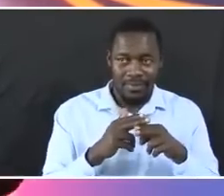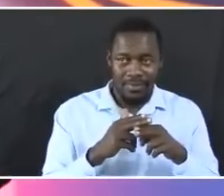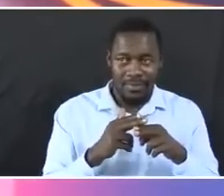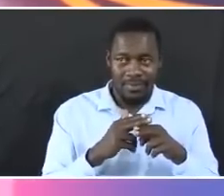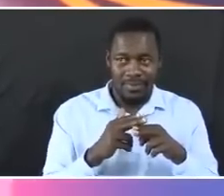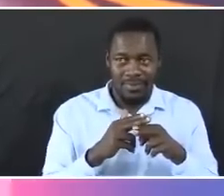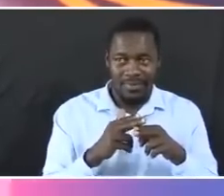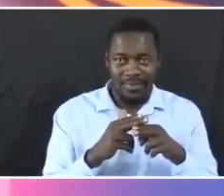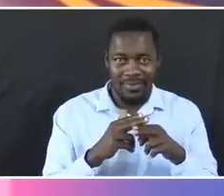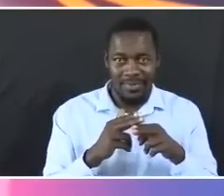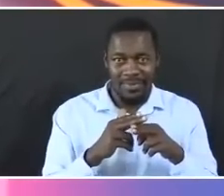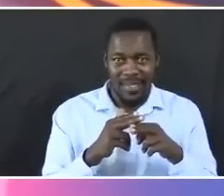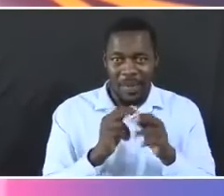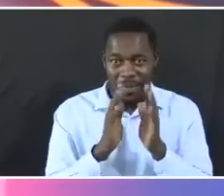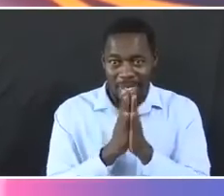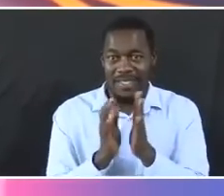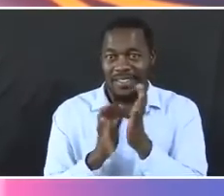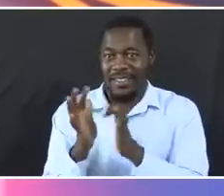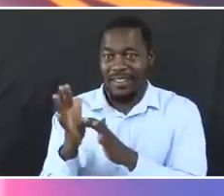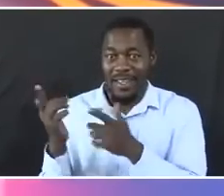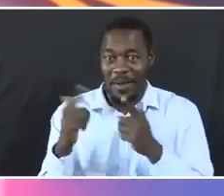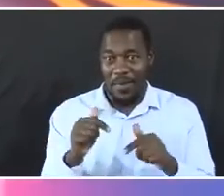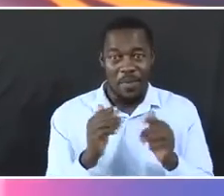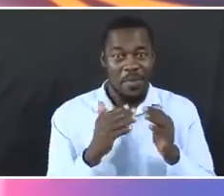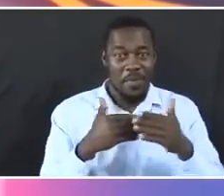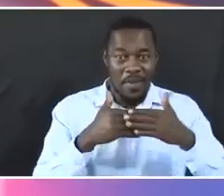Natalie gets married.